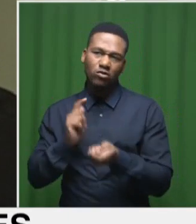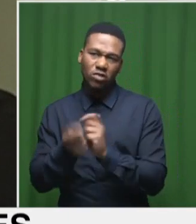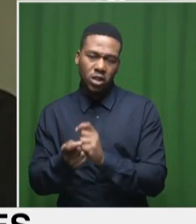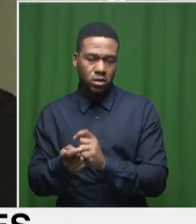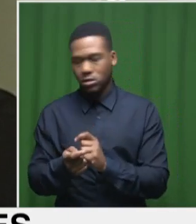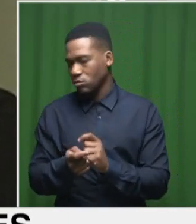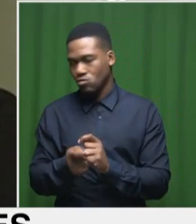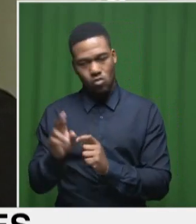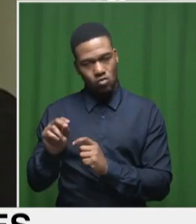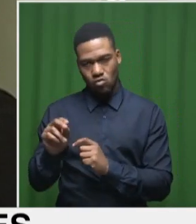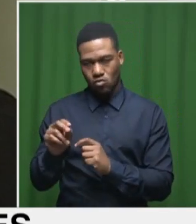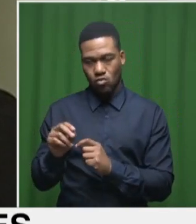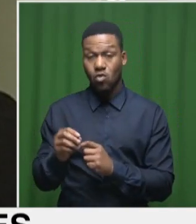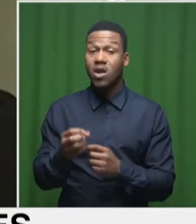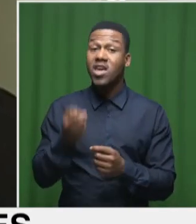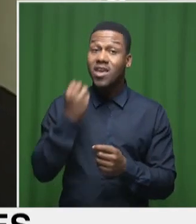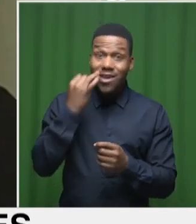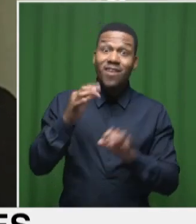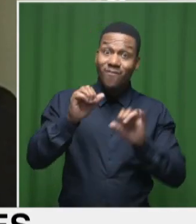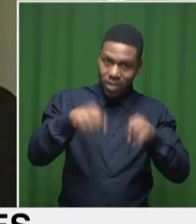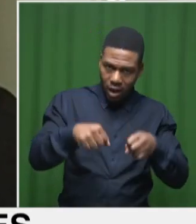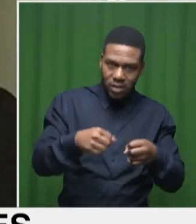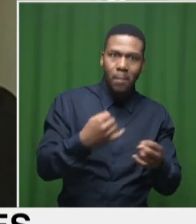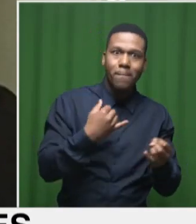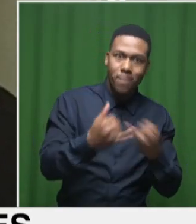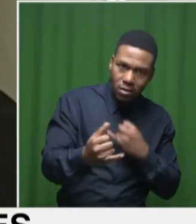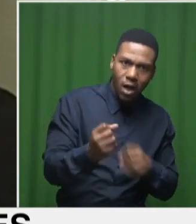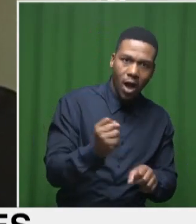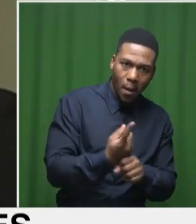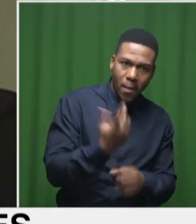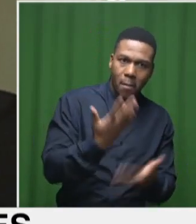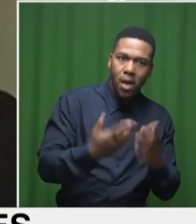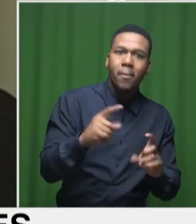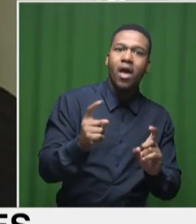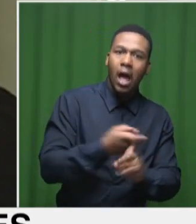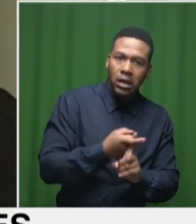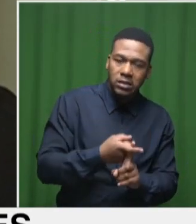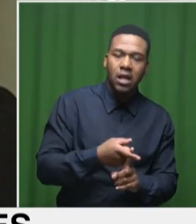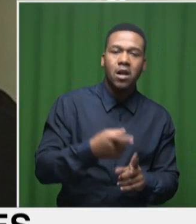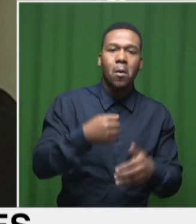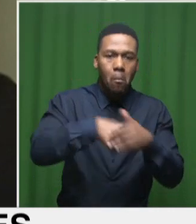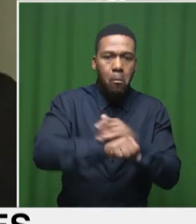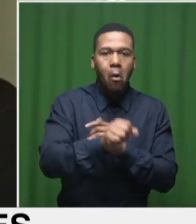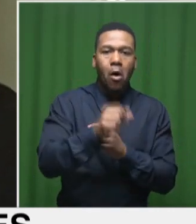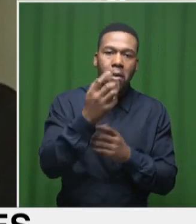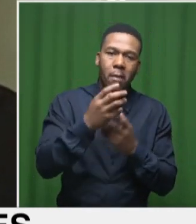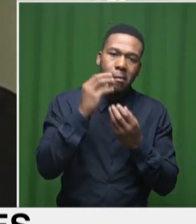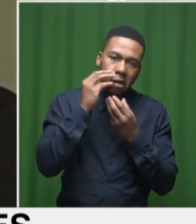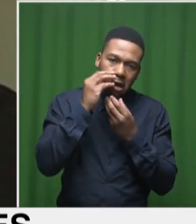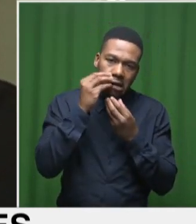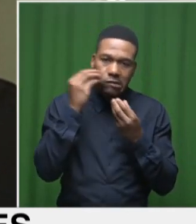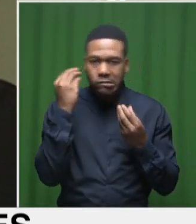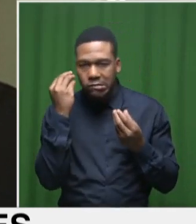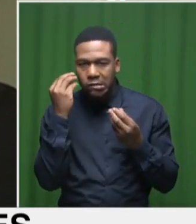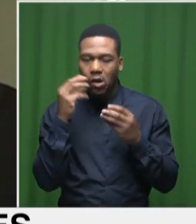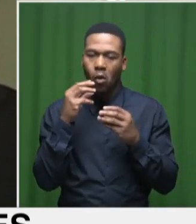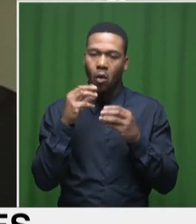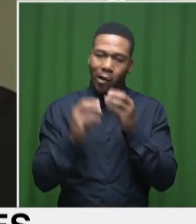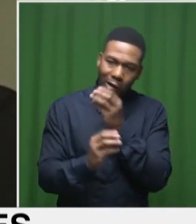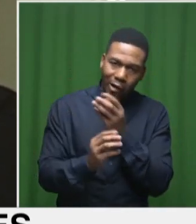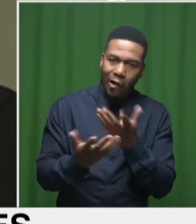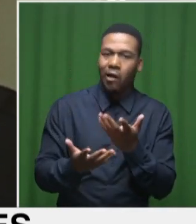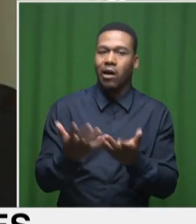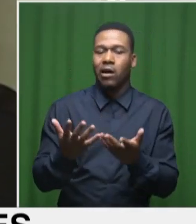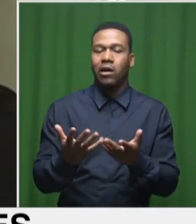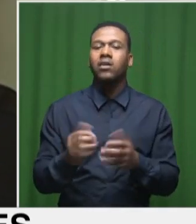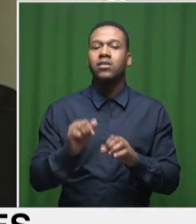born with an indentation in their face and they can't do anything about it and they don't want to go through the risk and cost of surgery, then we can